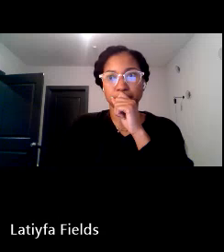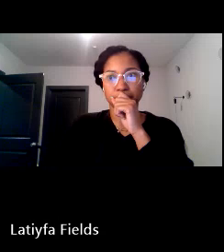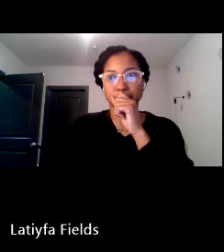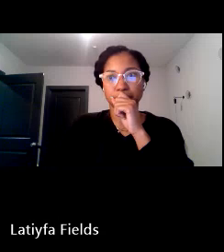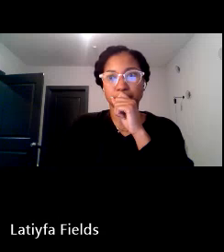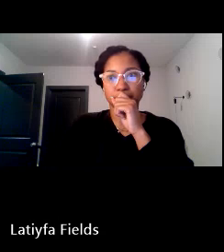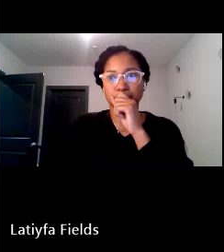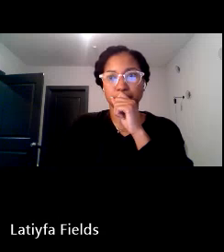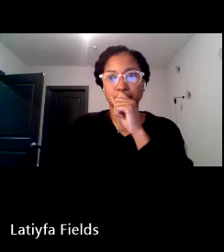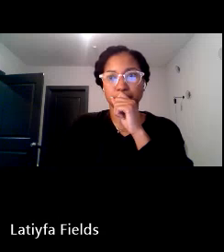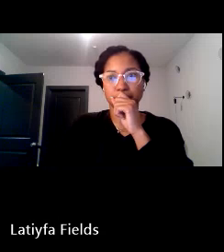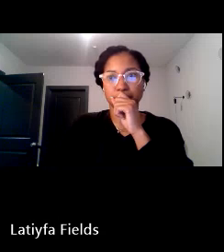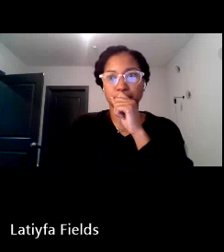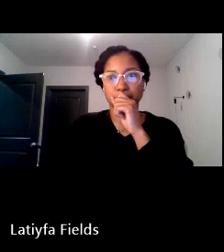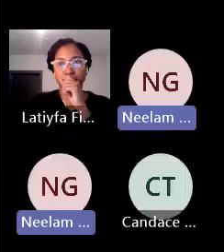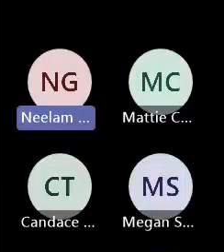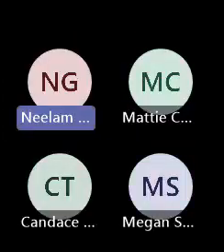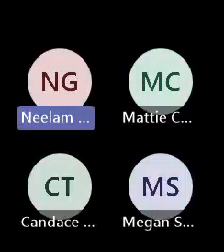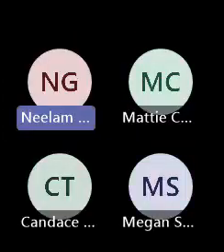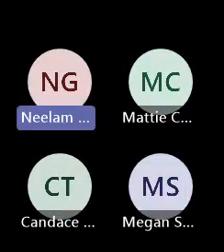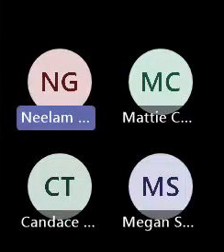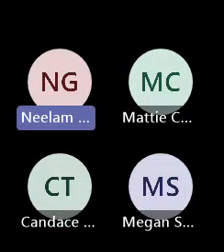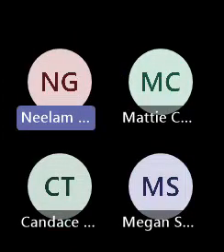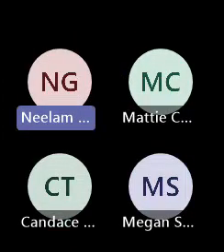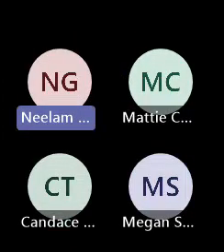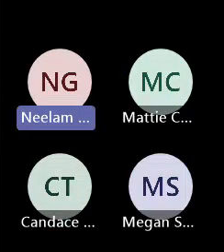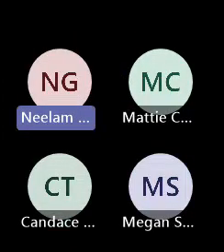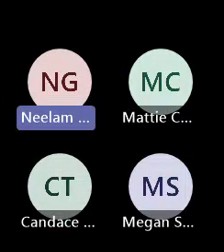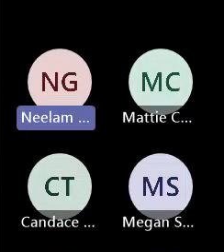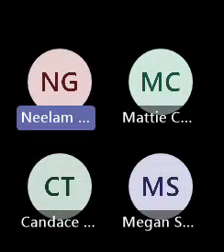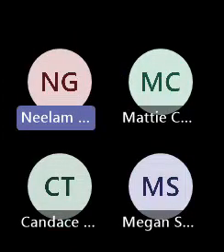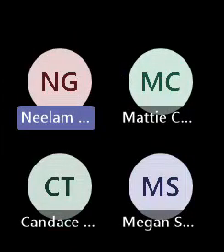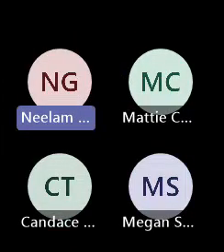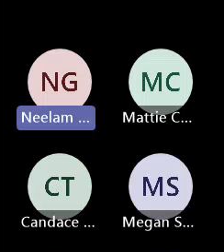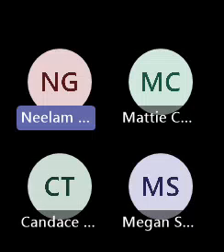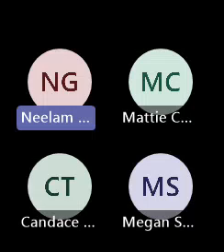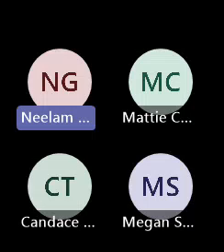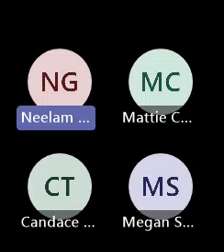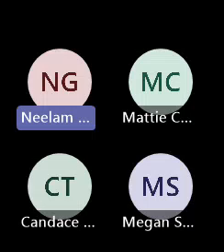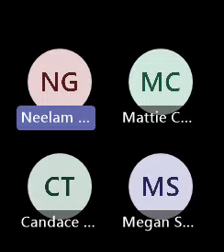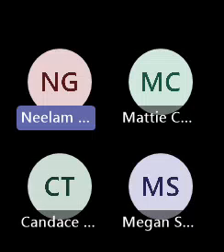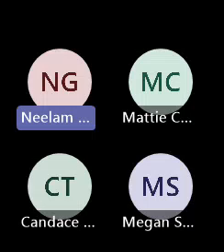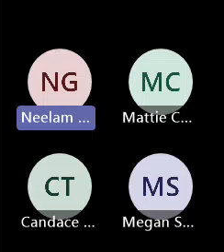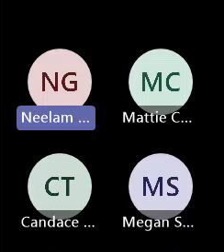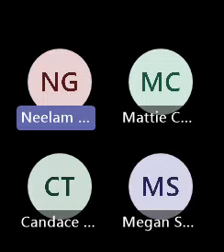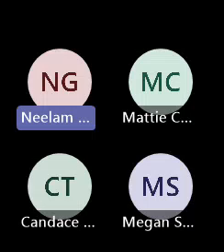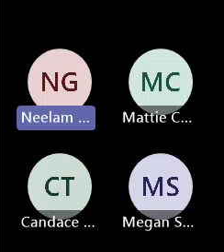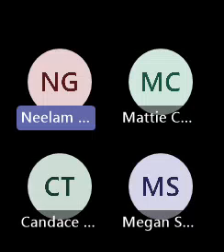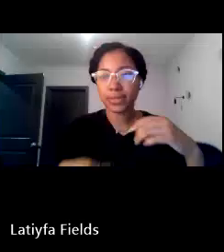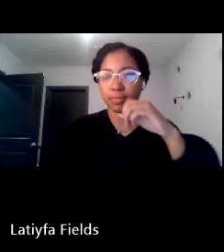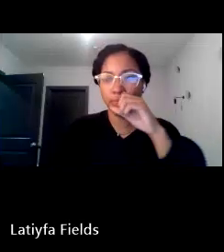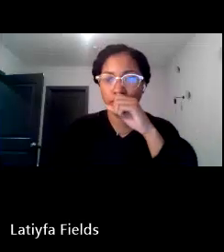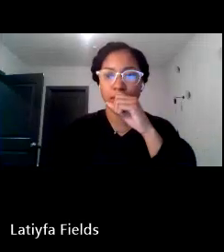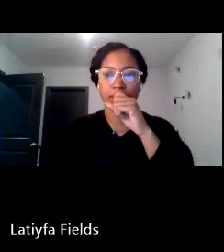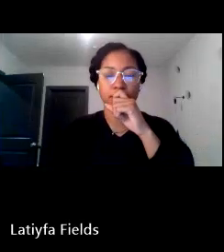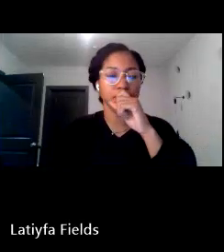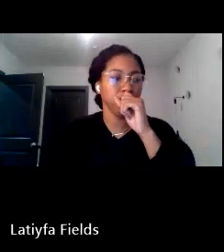see it has FAQs, just a great, great, great information. It's still updated, even though it says